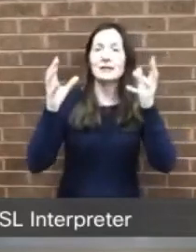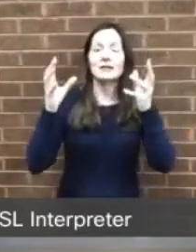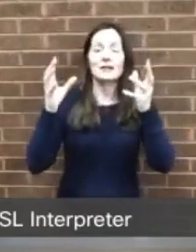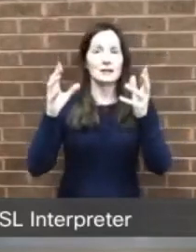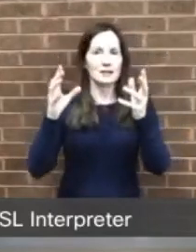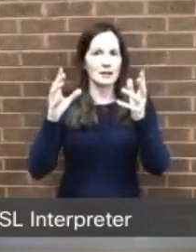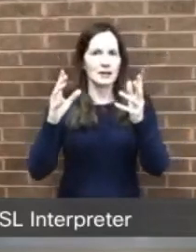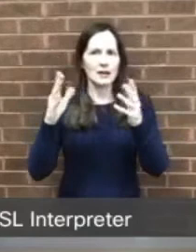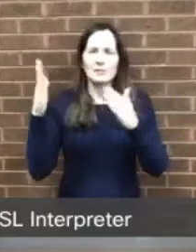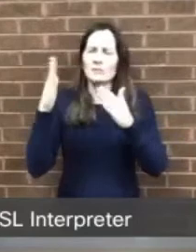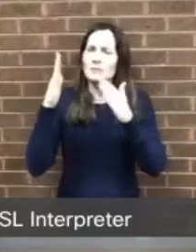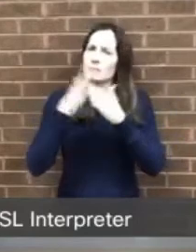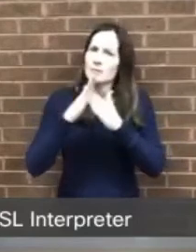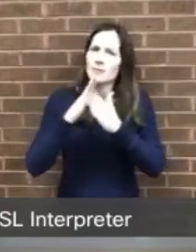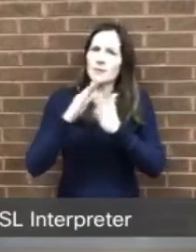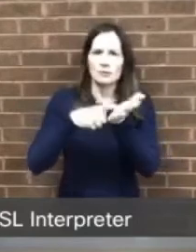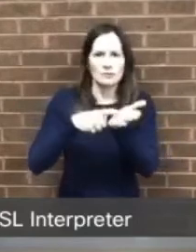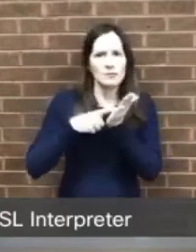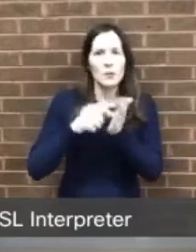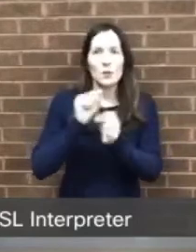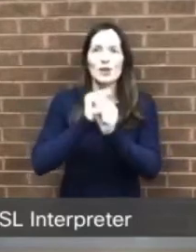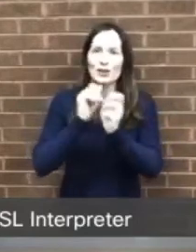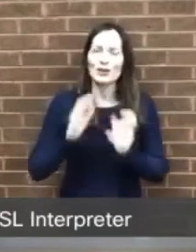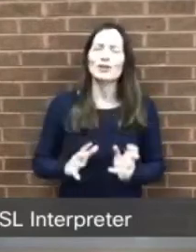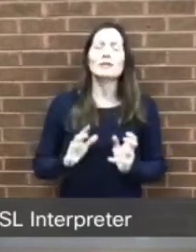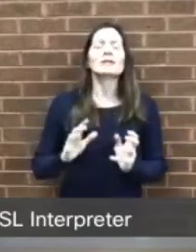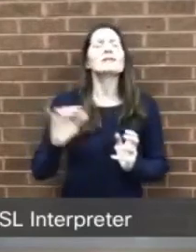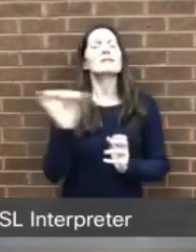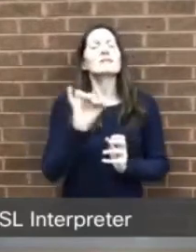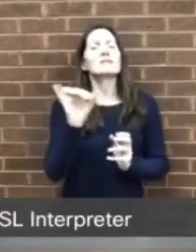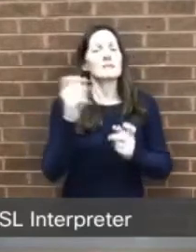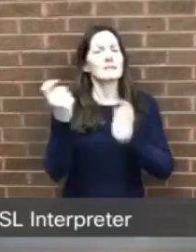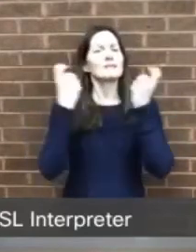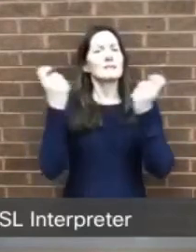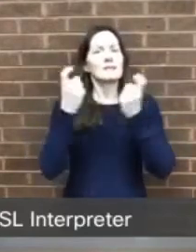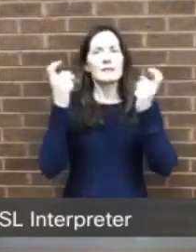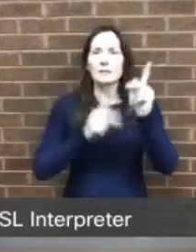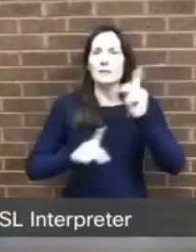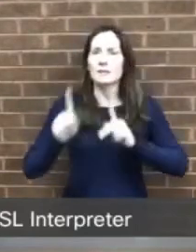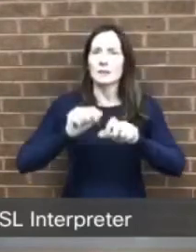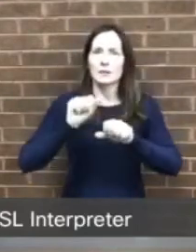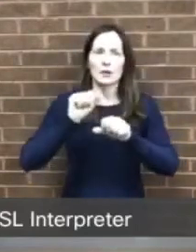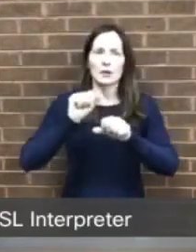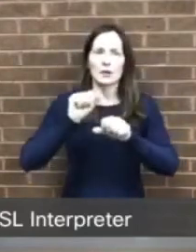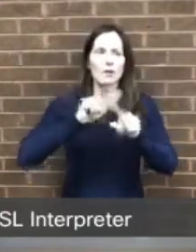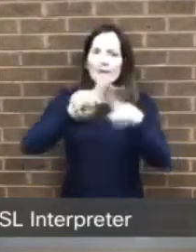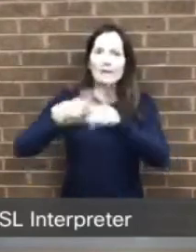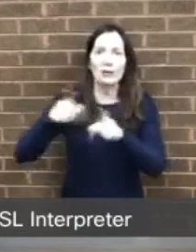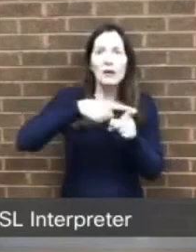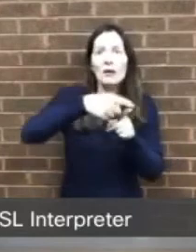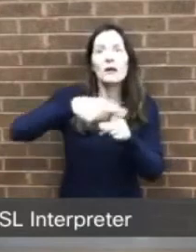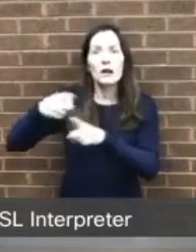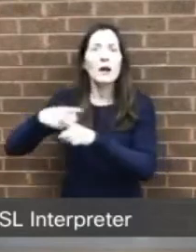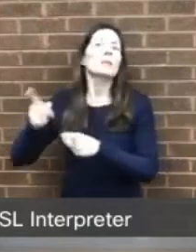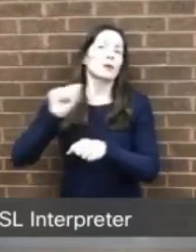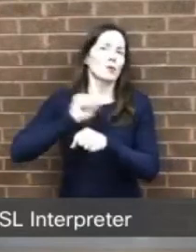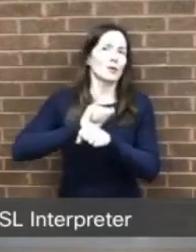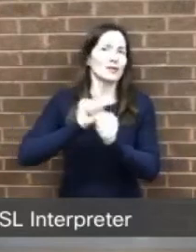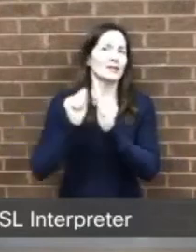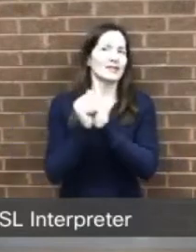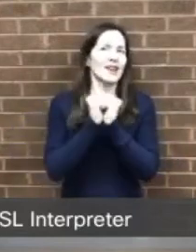the miracle of human beings working together across disciplines to create and distribute a